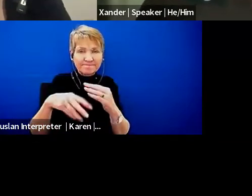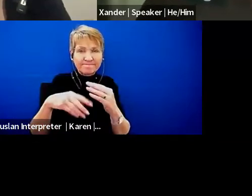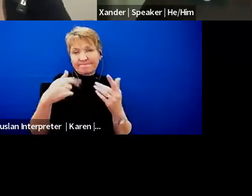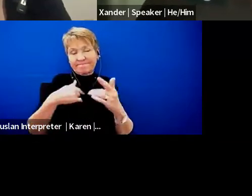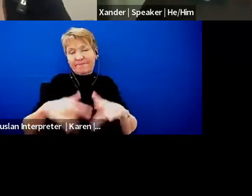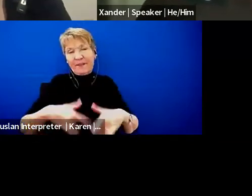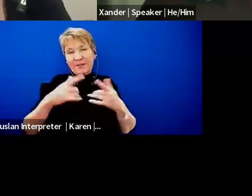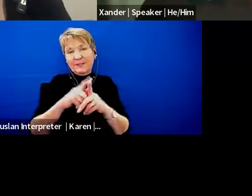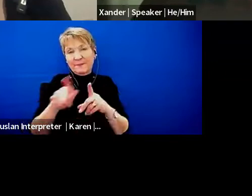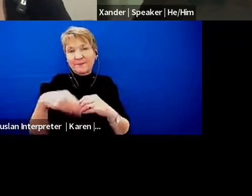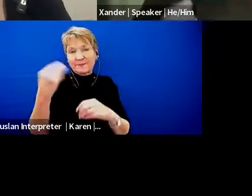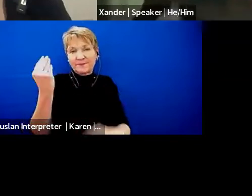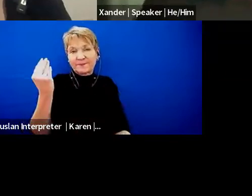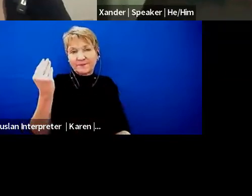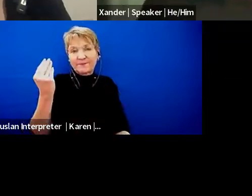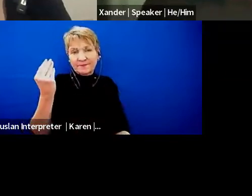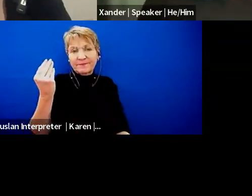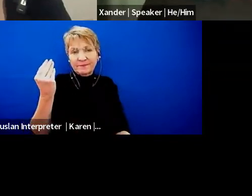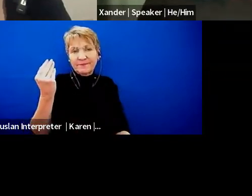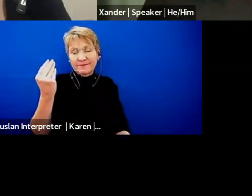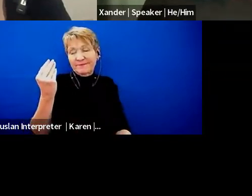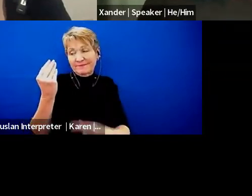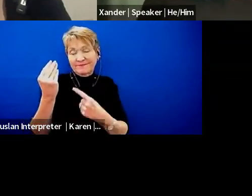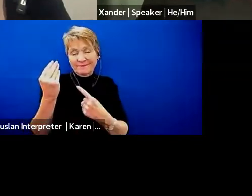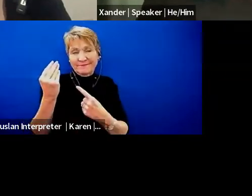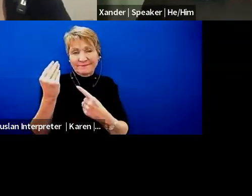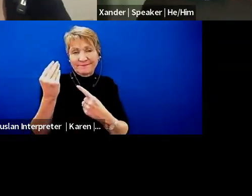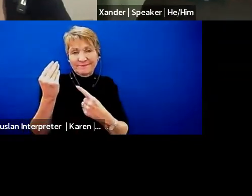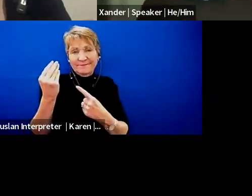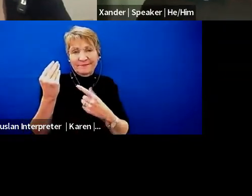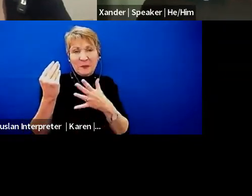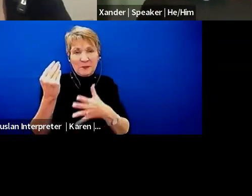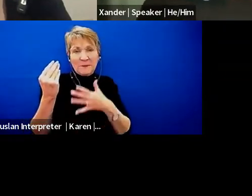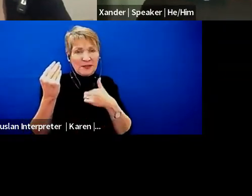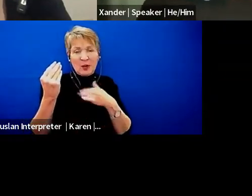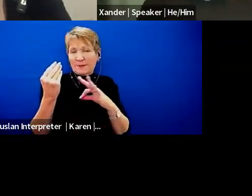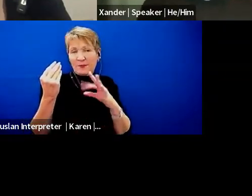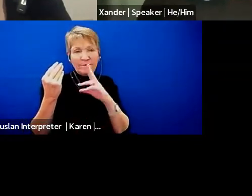I can pull up a card and say that I'm nonverbal,